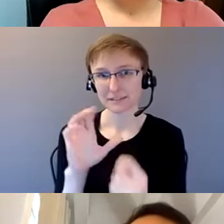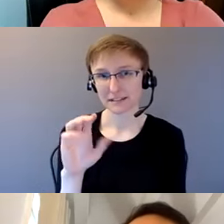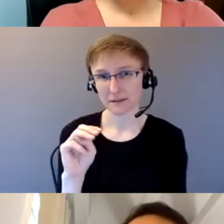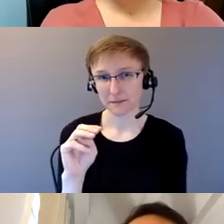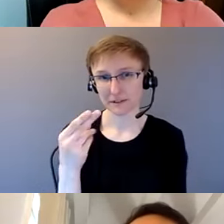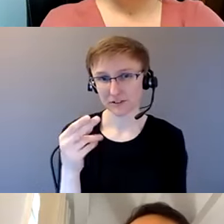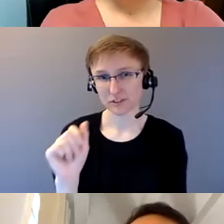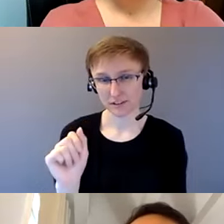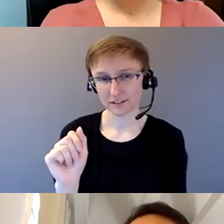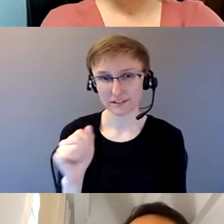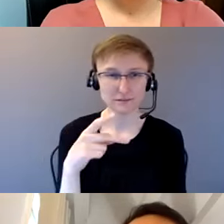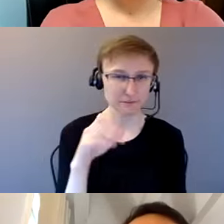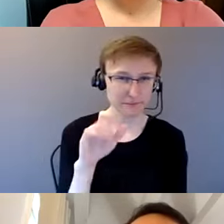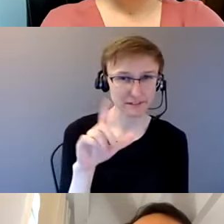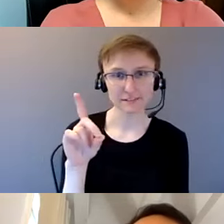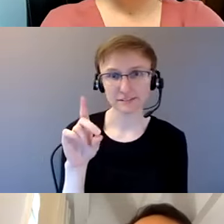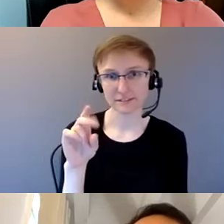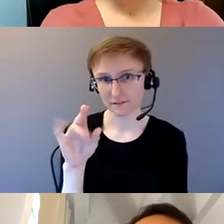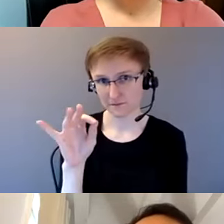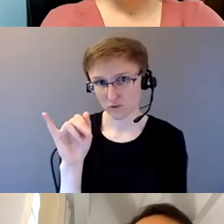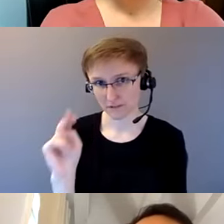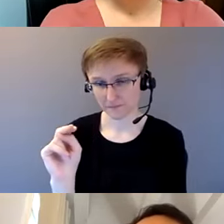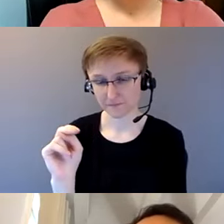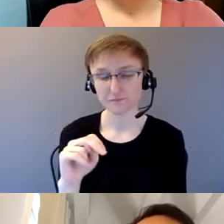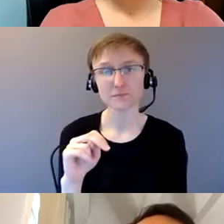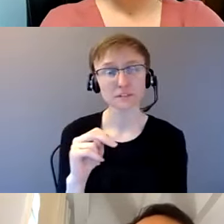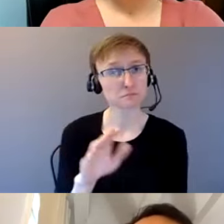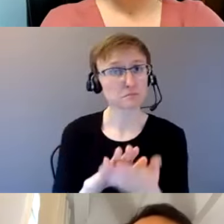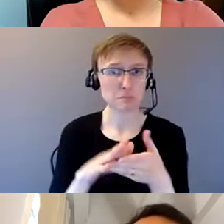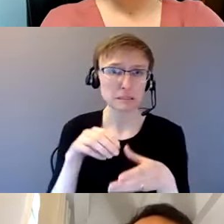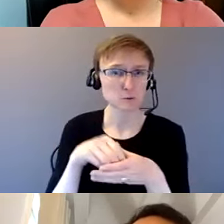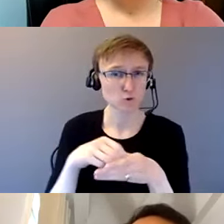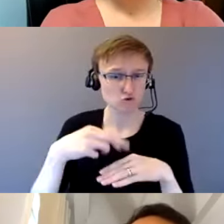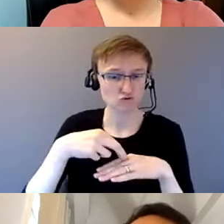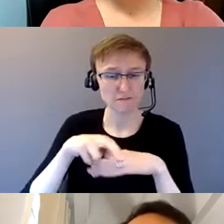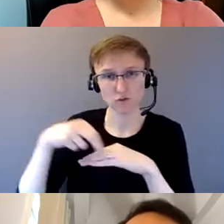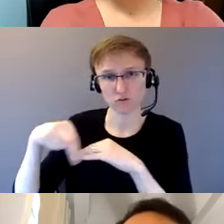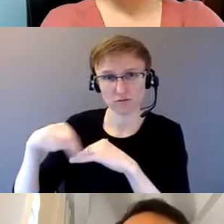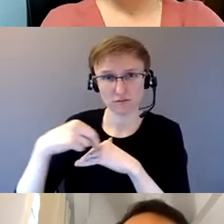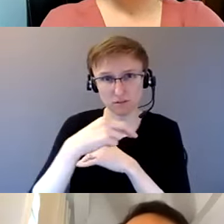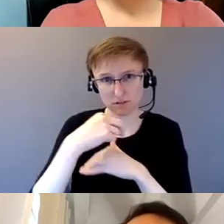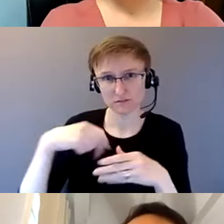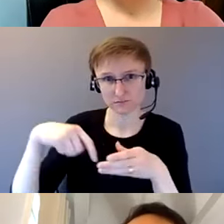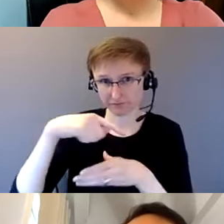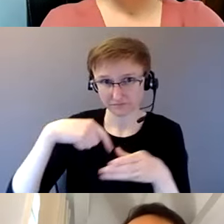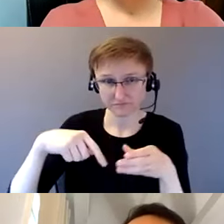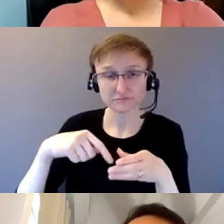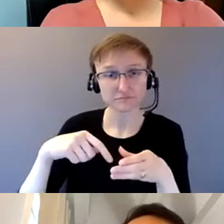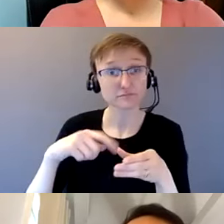sort of an internal referral process. I think, fortunately, the team at the CMHA is great, and they